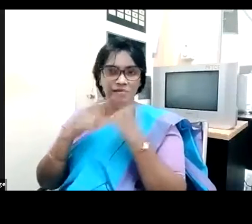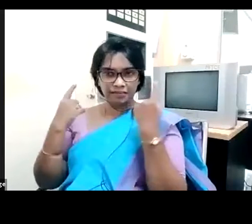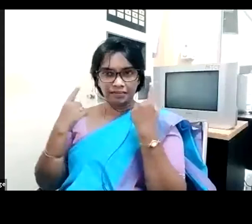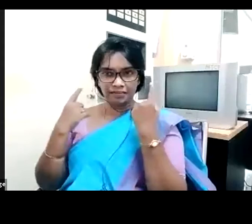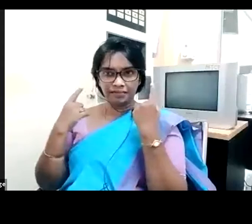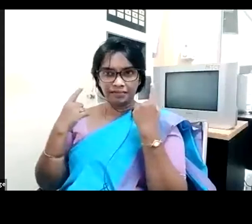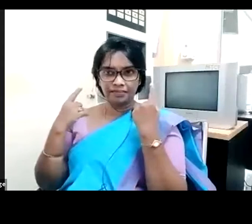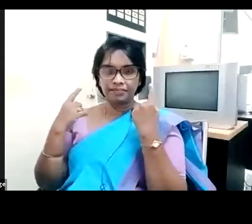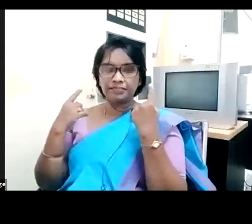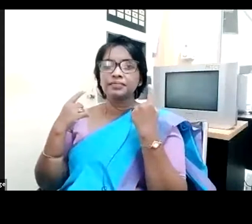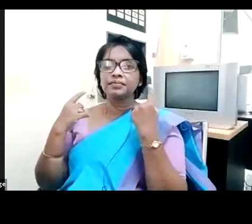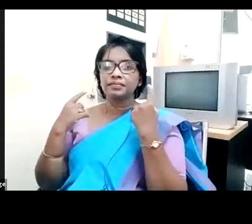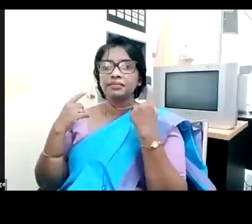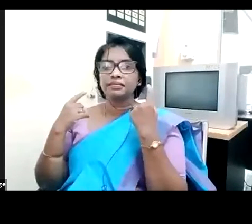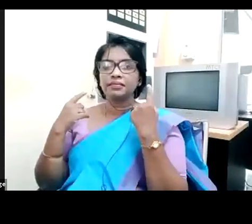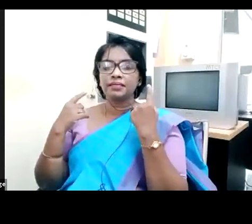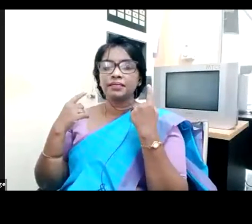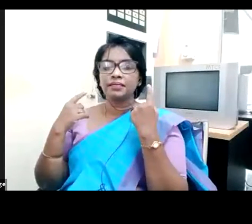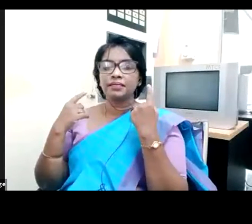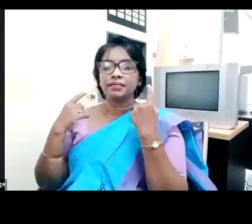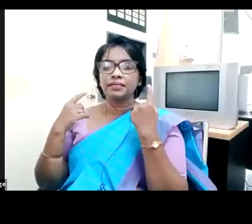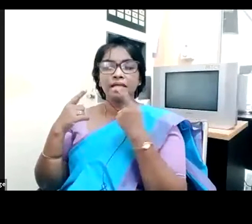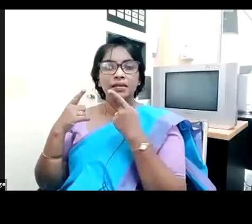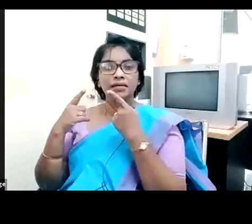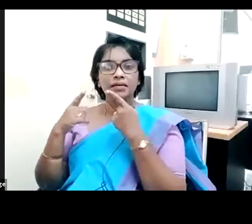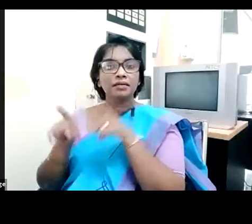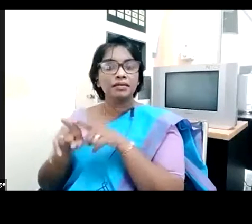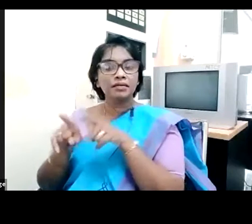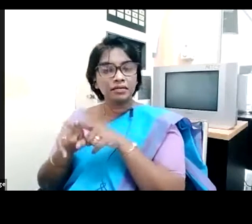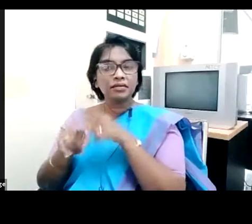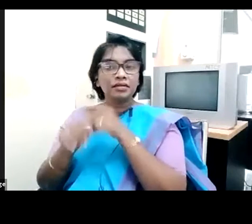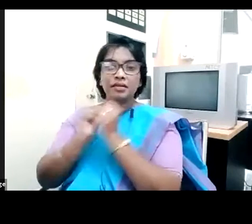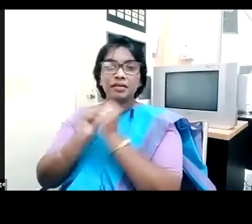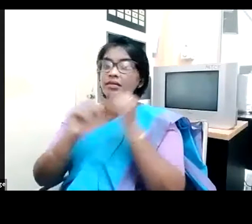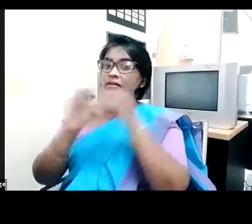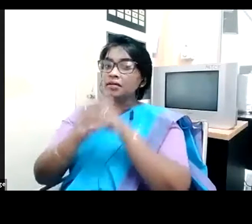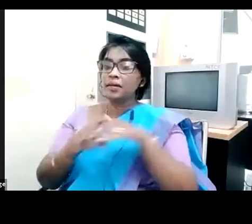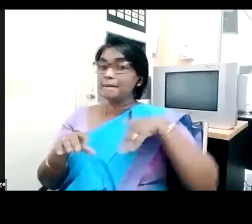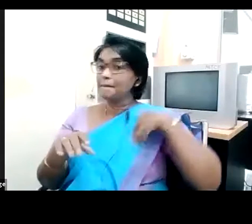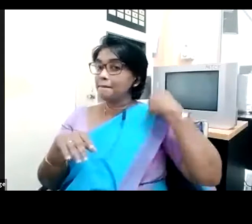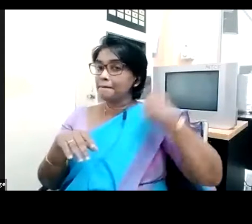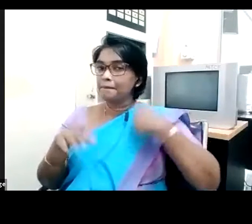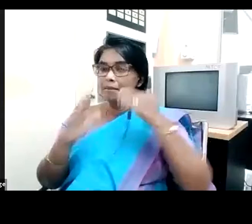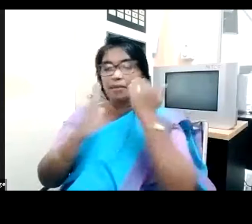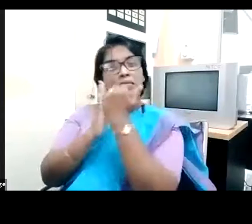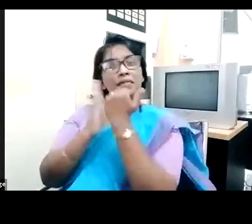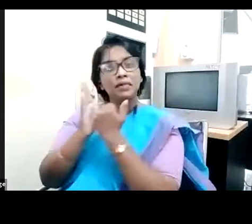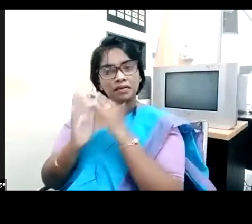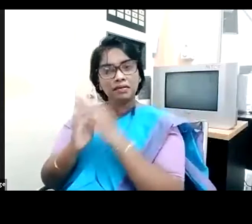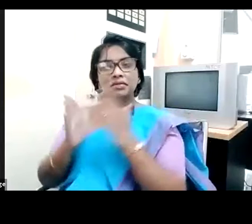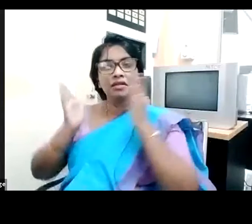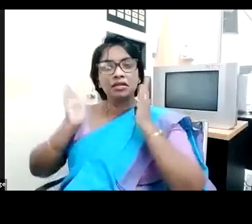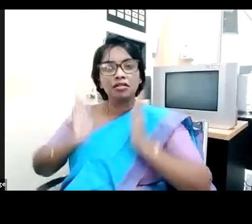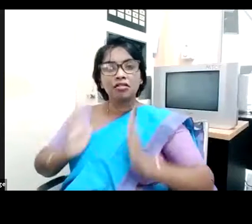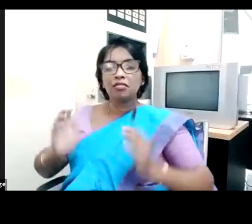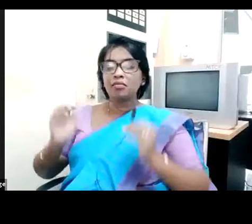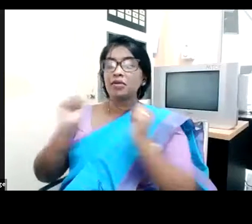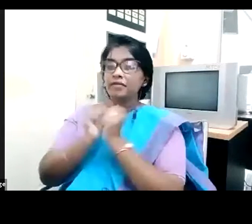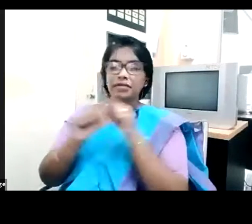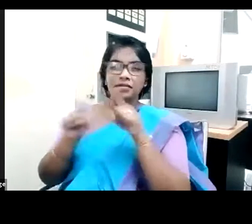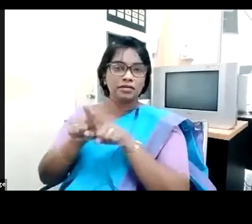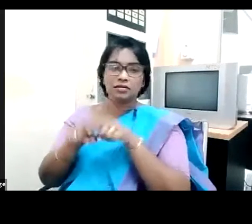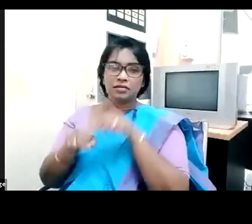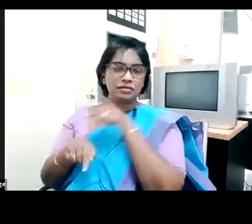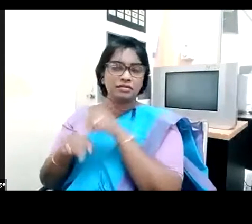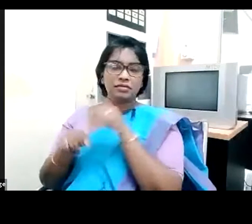be the key, not just physically doing something. Collective wisdom,